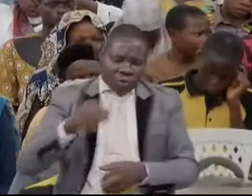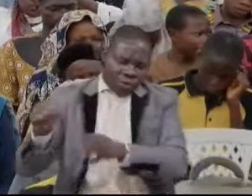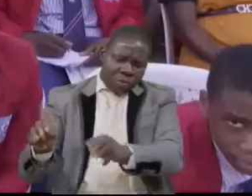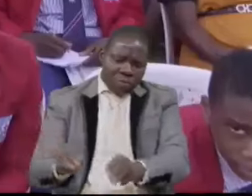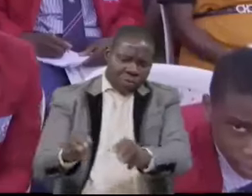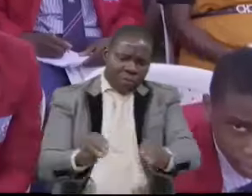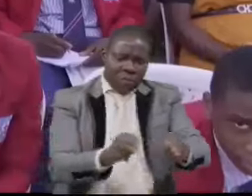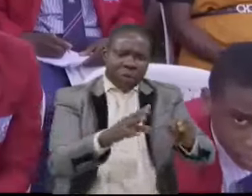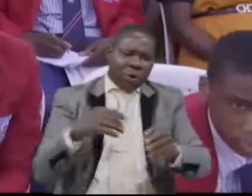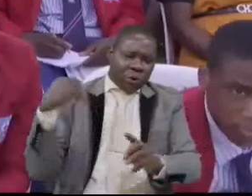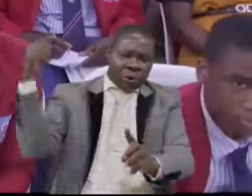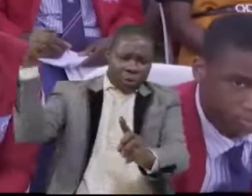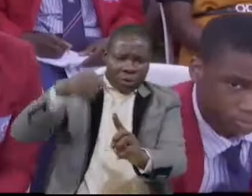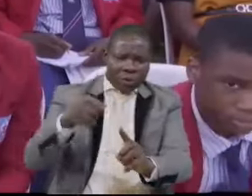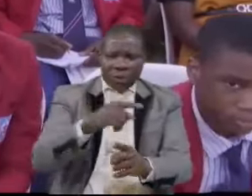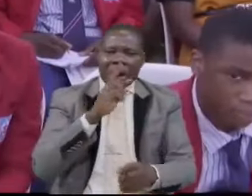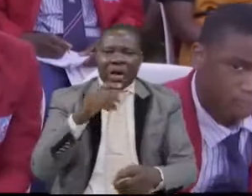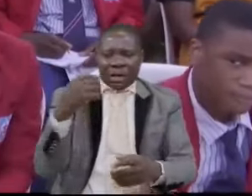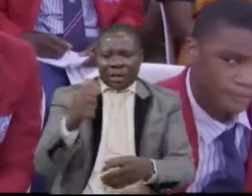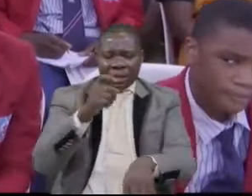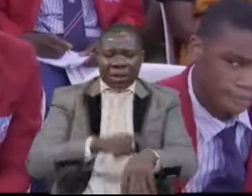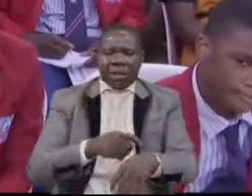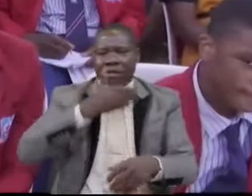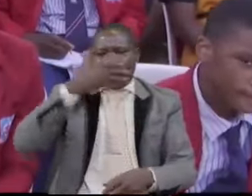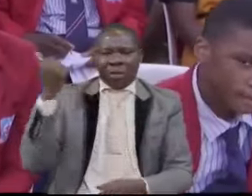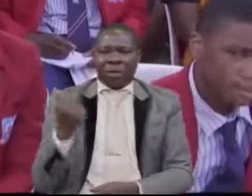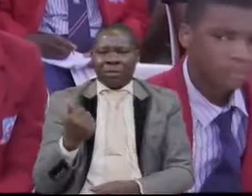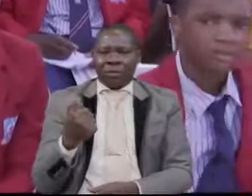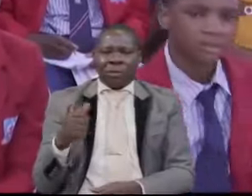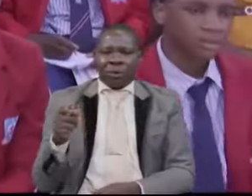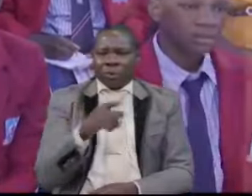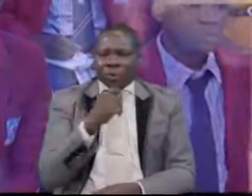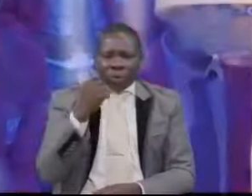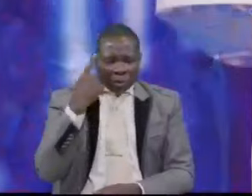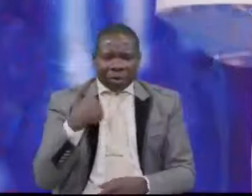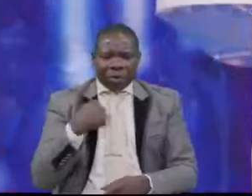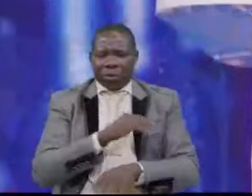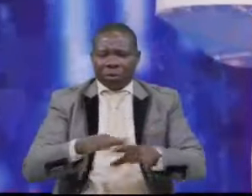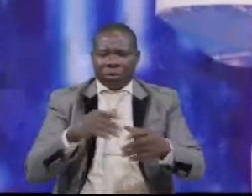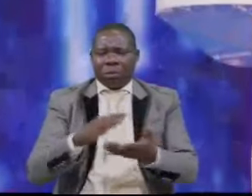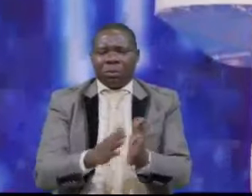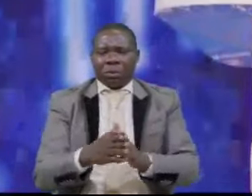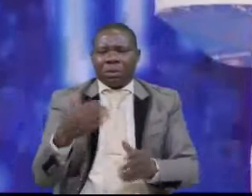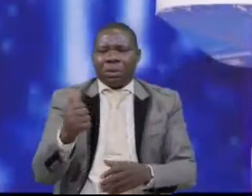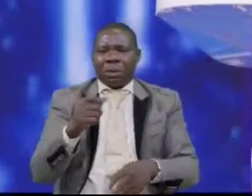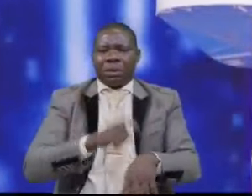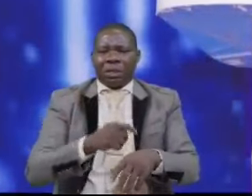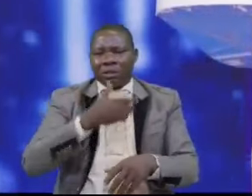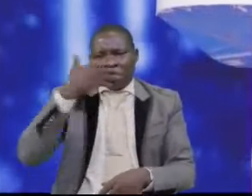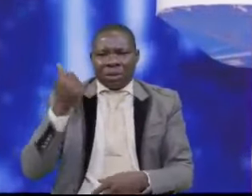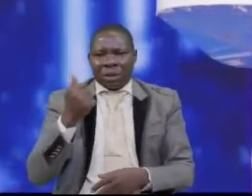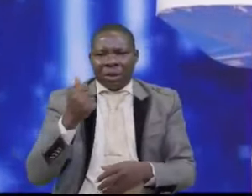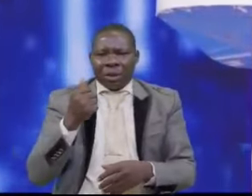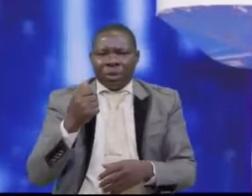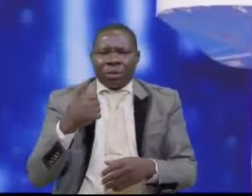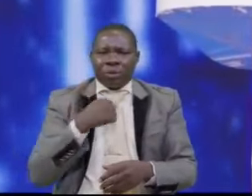better. Now understand, we don't just become 10 times better. You are looking at, to become 10 times better, you